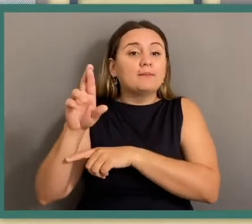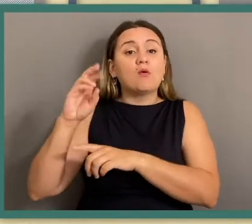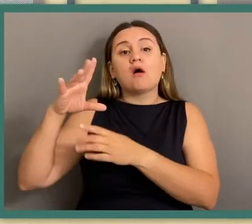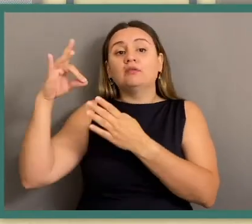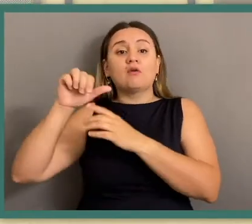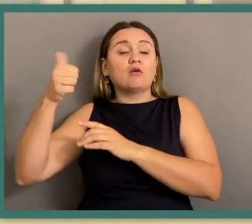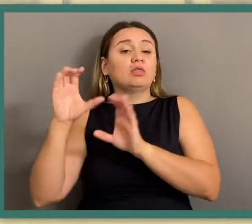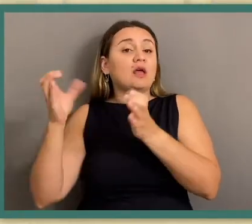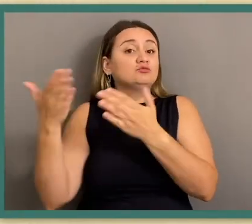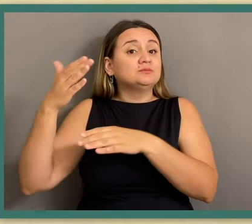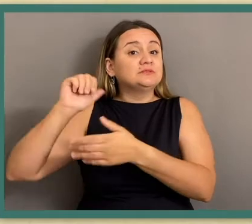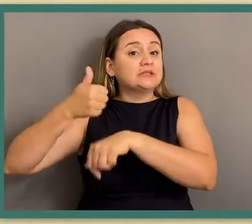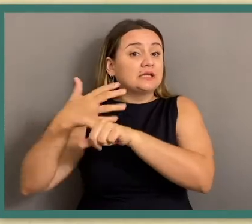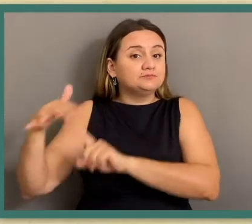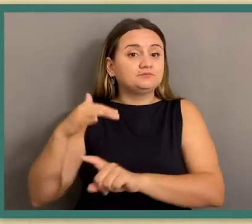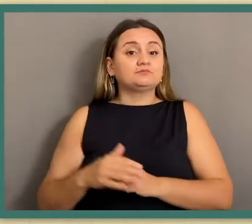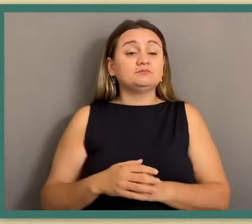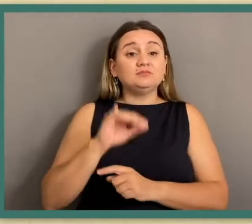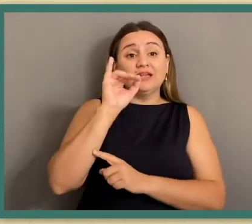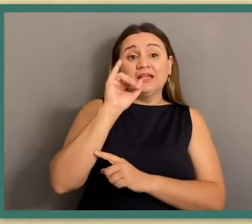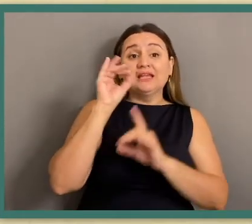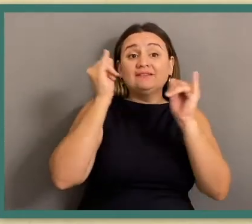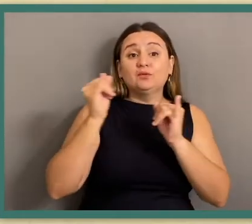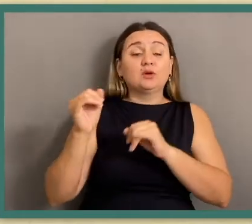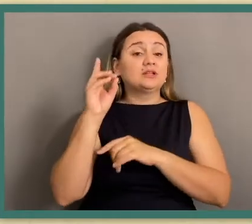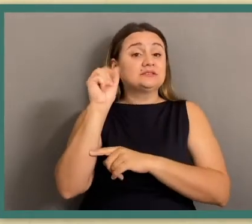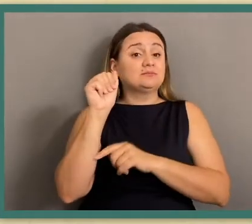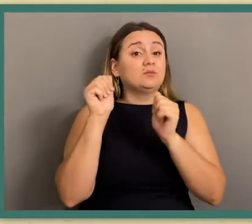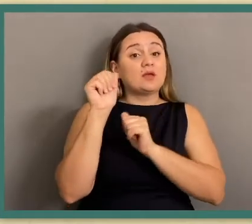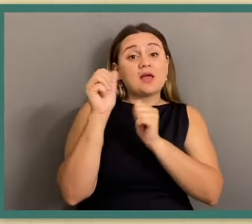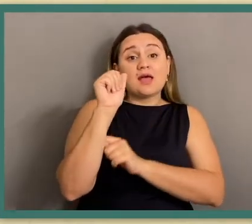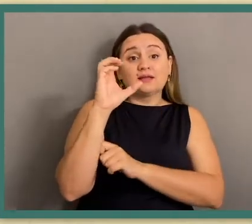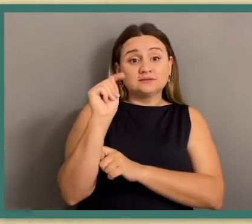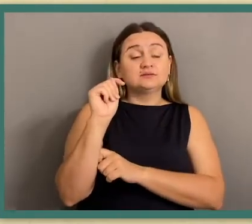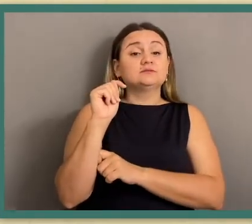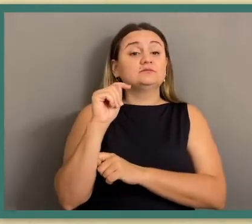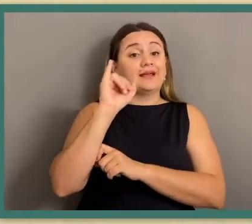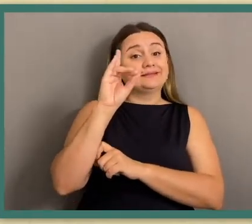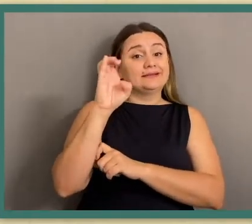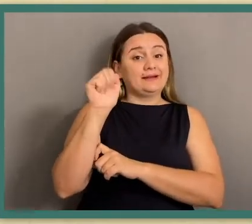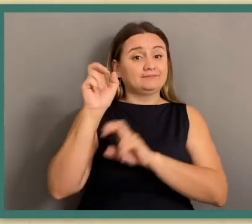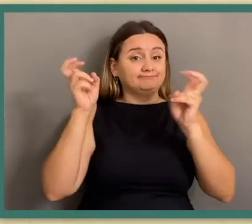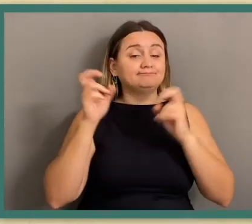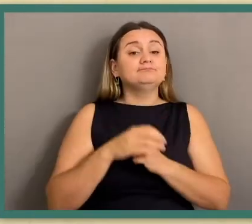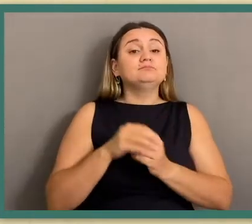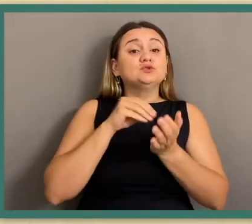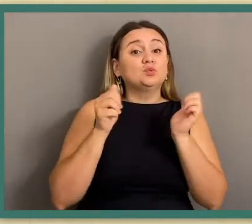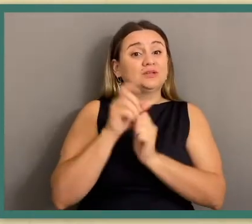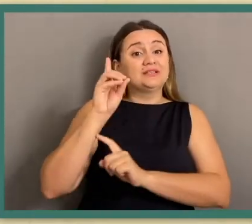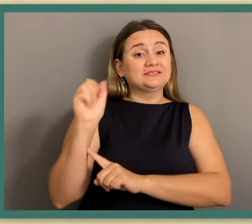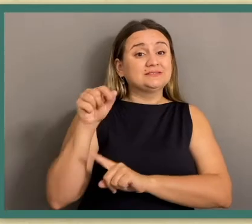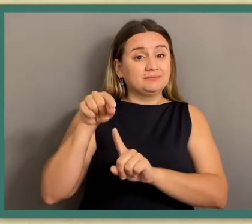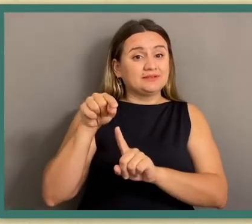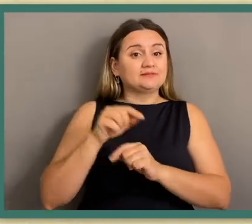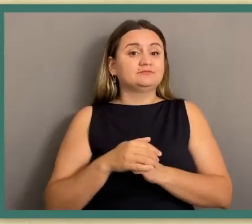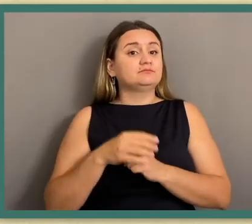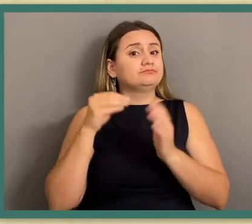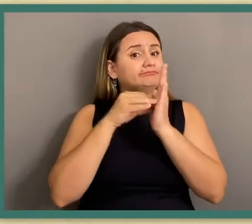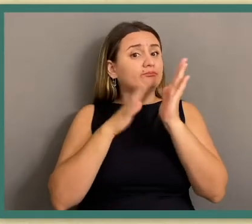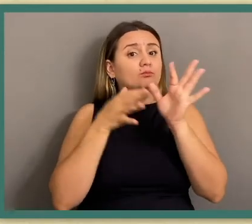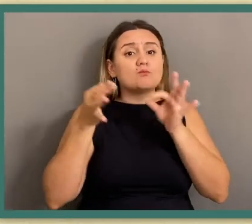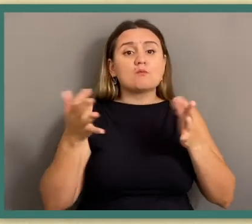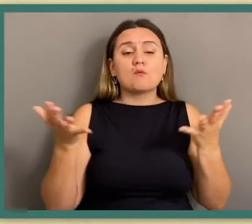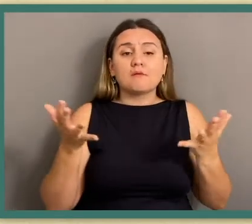alternative classroom setting. The Individuals with Disabilities Education Act, or IDEA, states that students